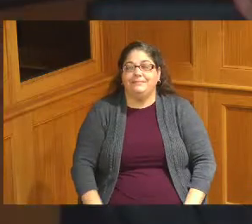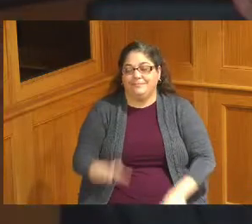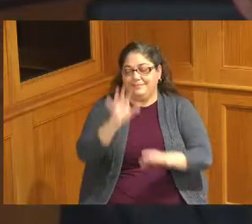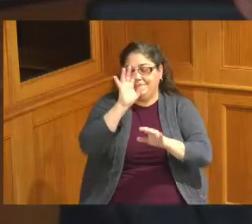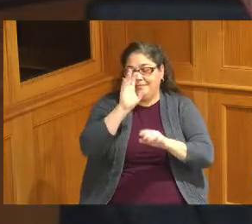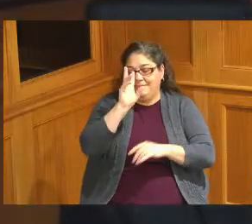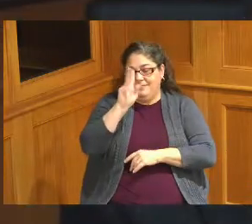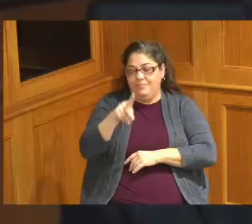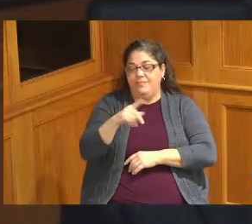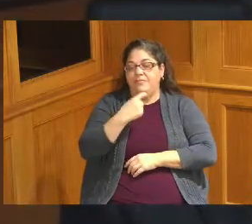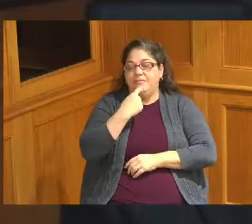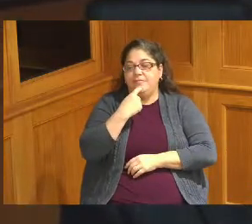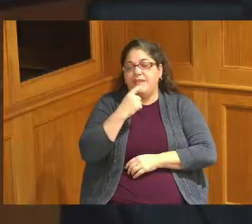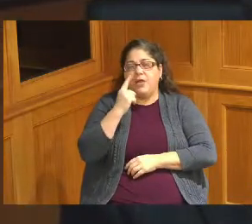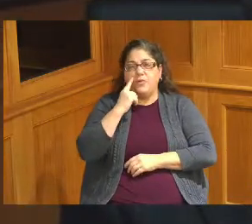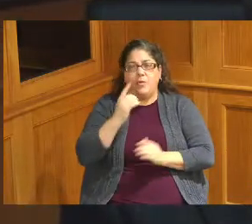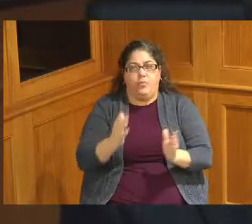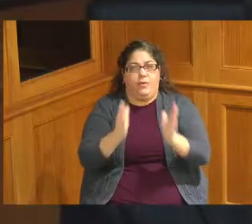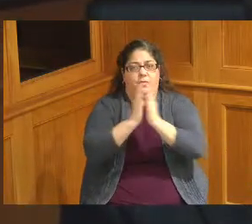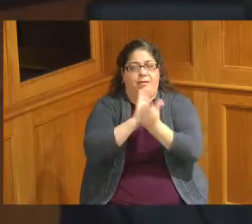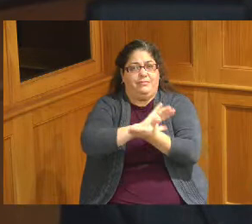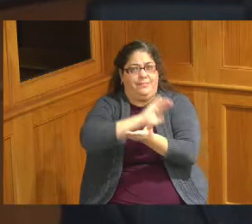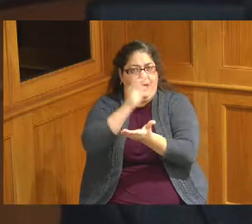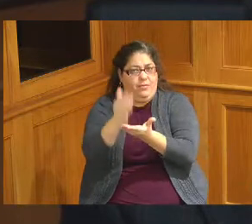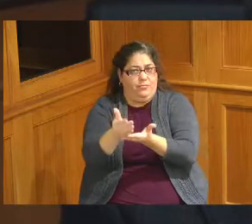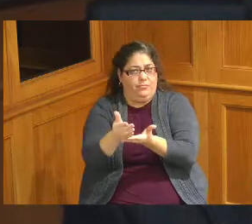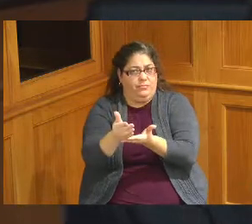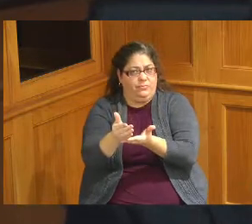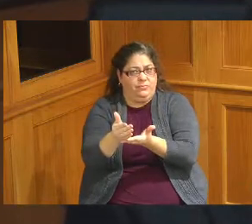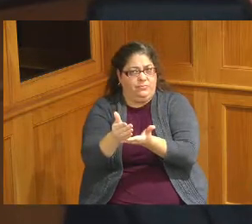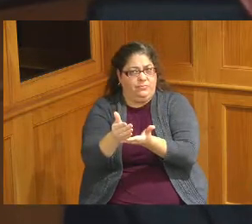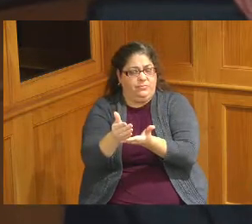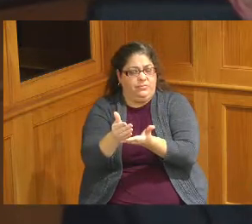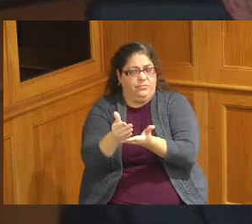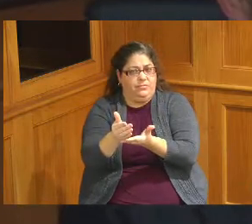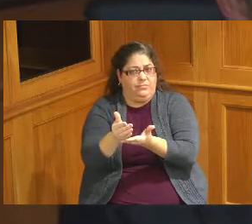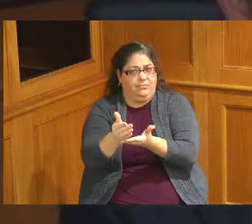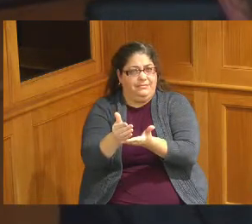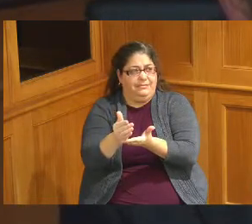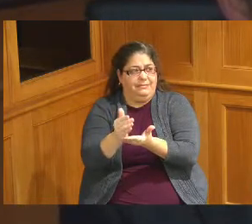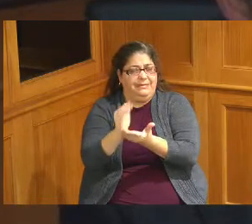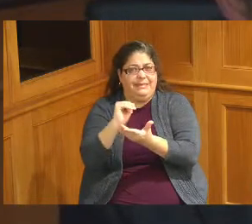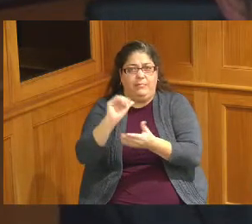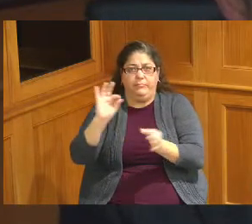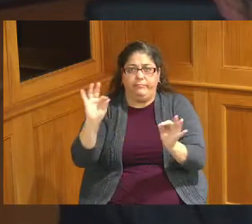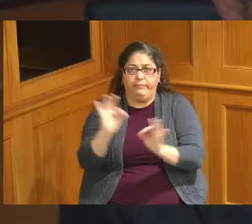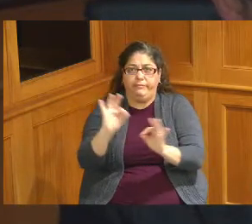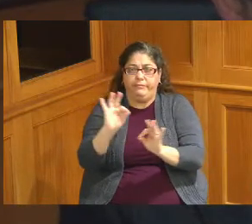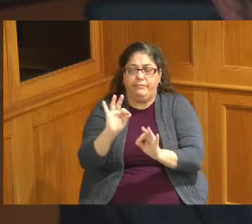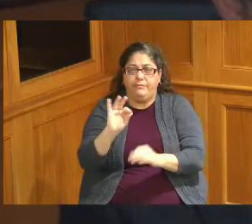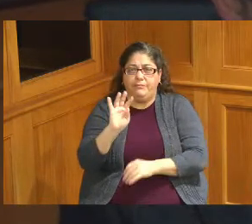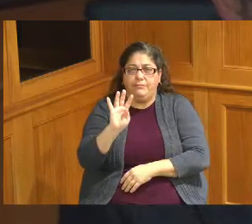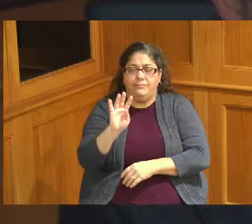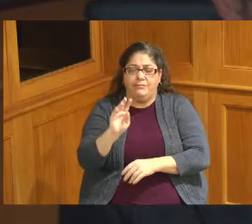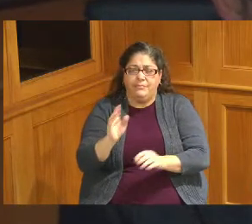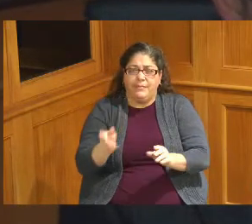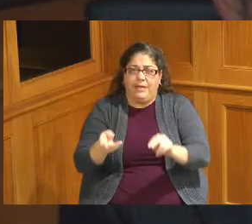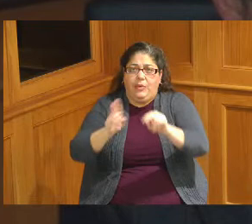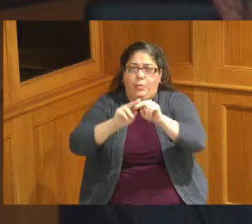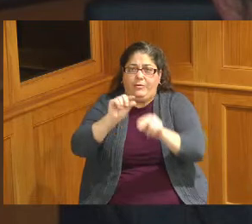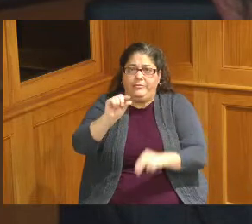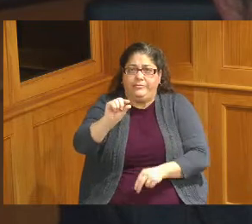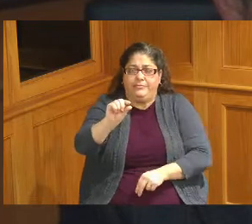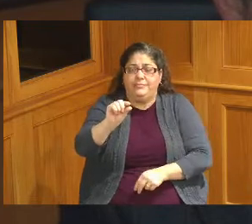the requested amount is a very small increase related to the amount last year, which makes